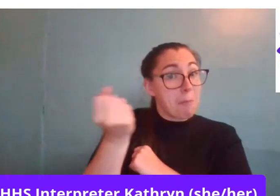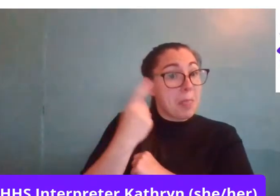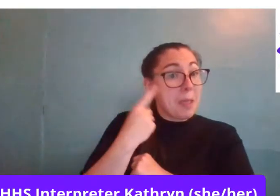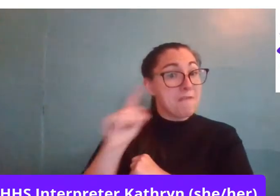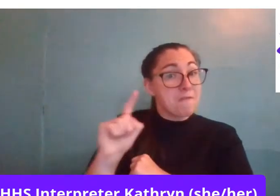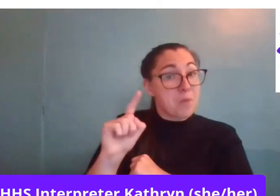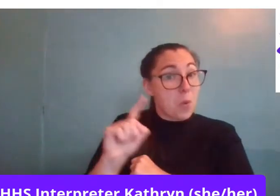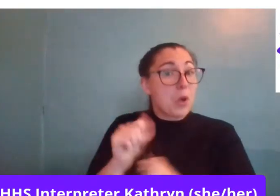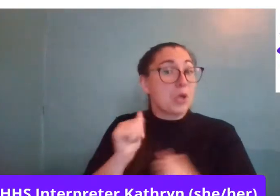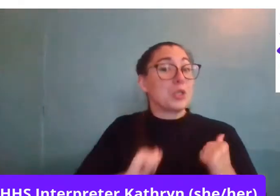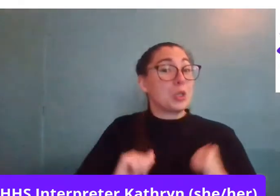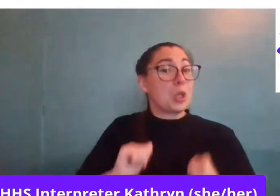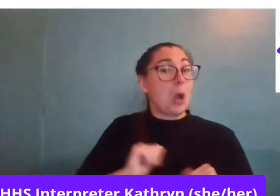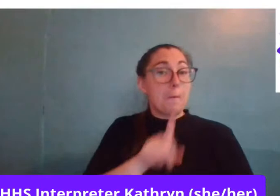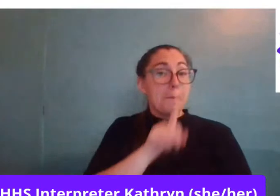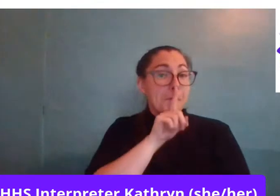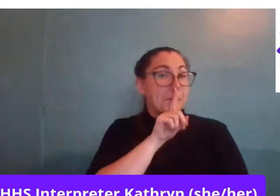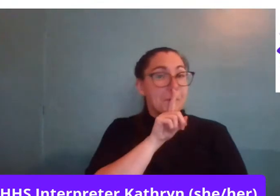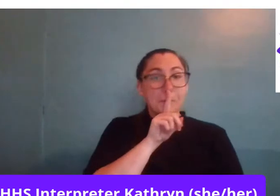won't give that away.